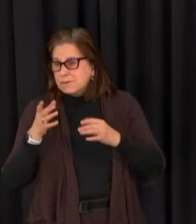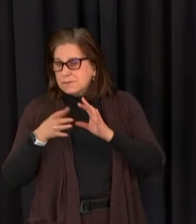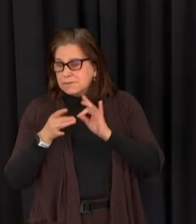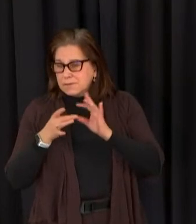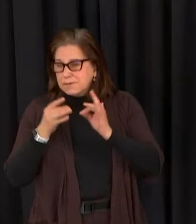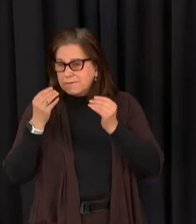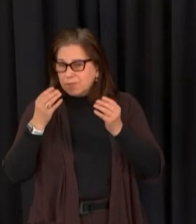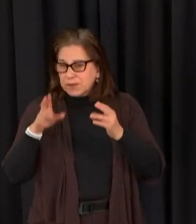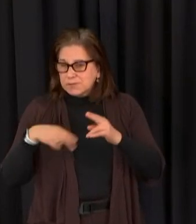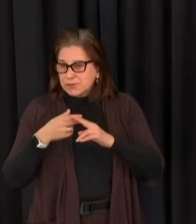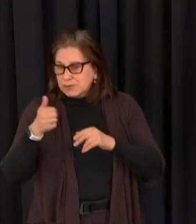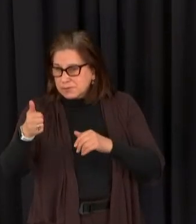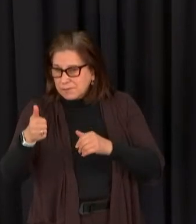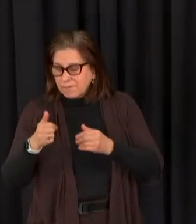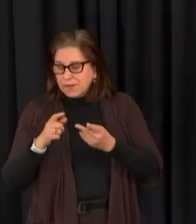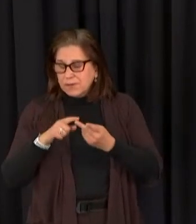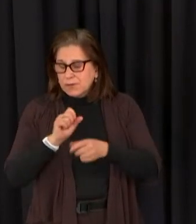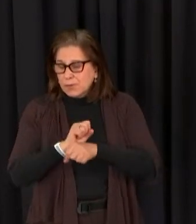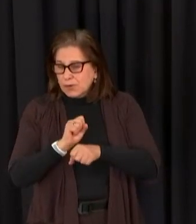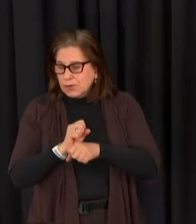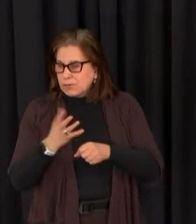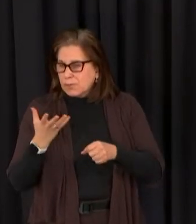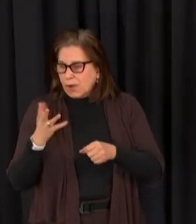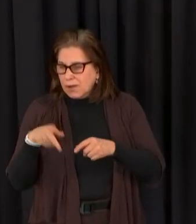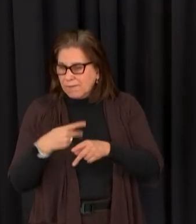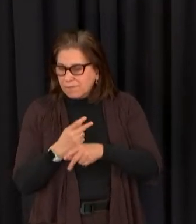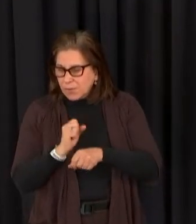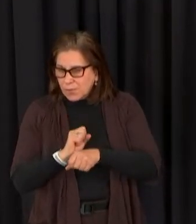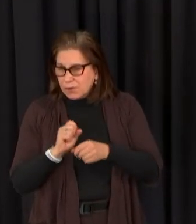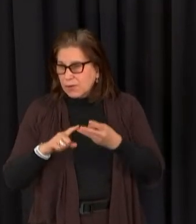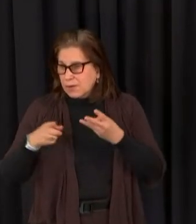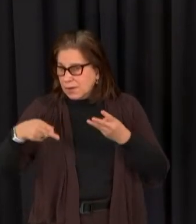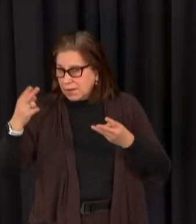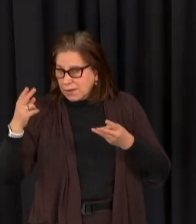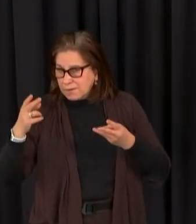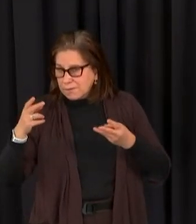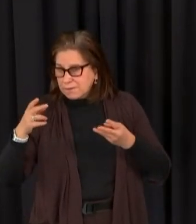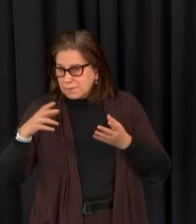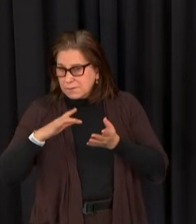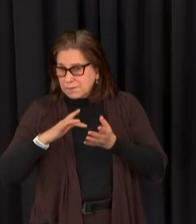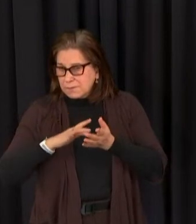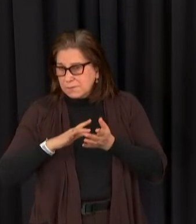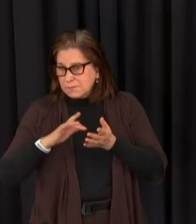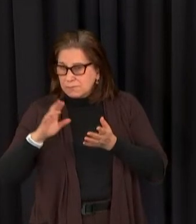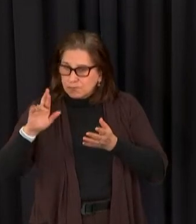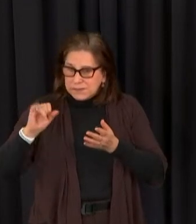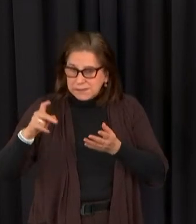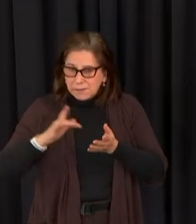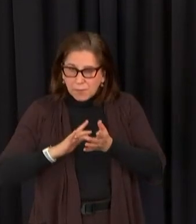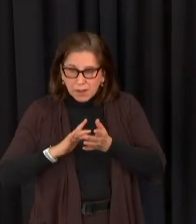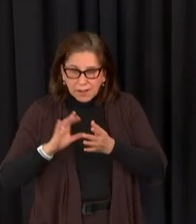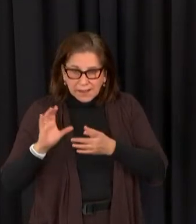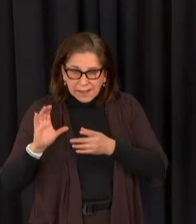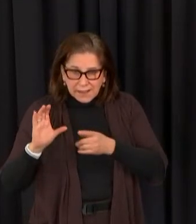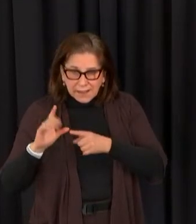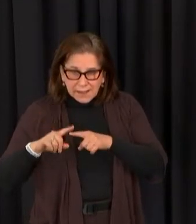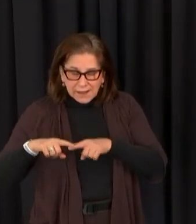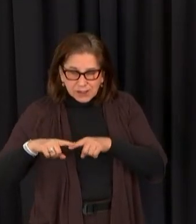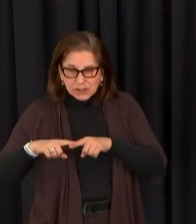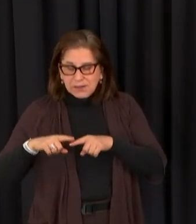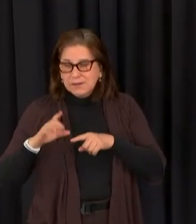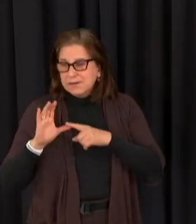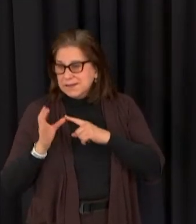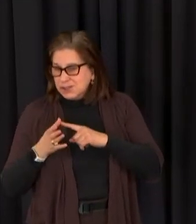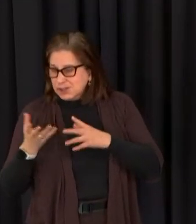medical history, your COVID-19 history, and your contact information. So it's always a good idea to